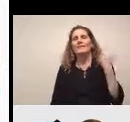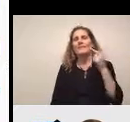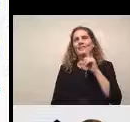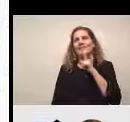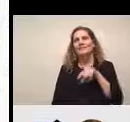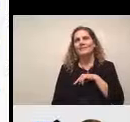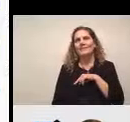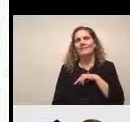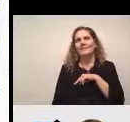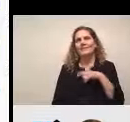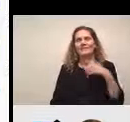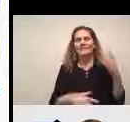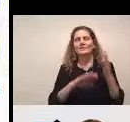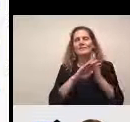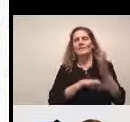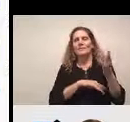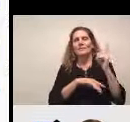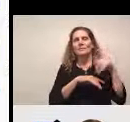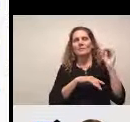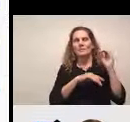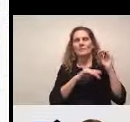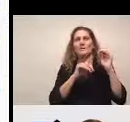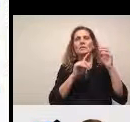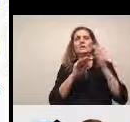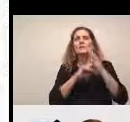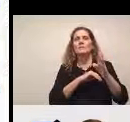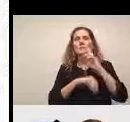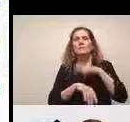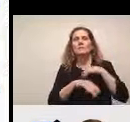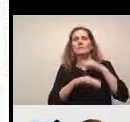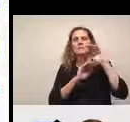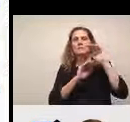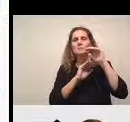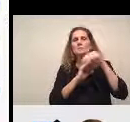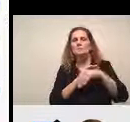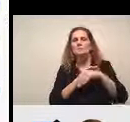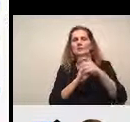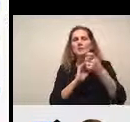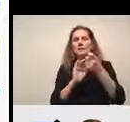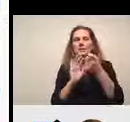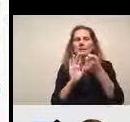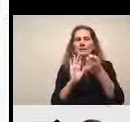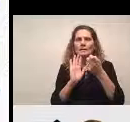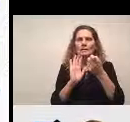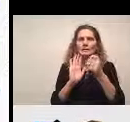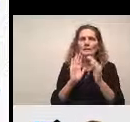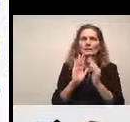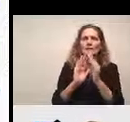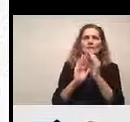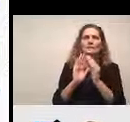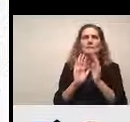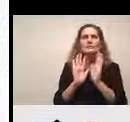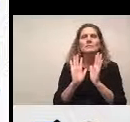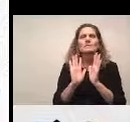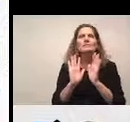trend is seen both within the city of Milwaukee and the suburban communities as we see here. So we're seeing a very similar shape to this